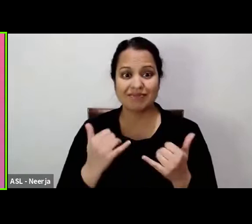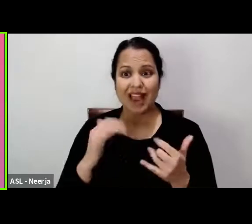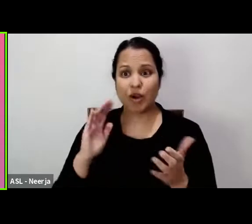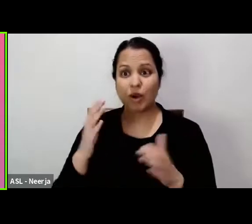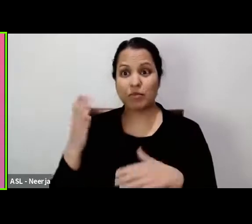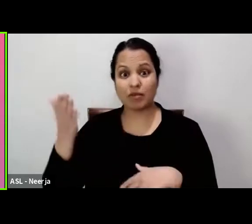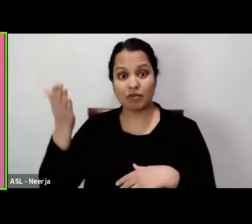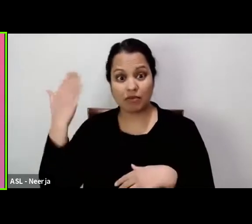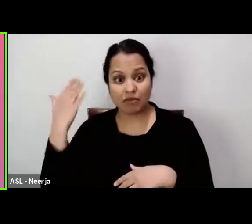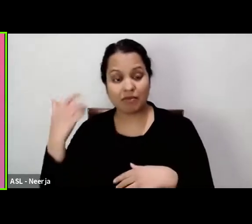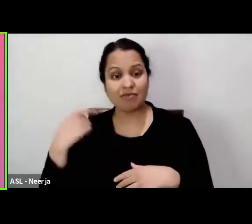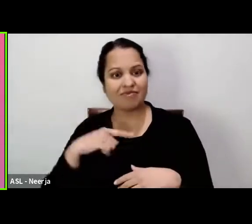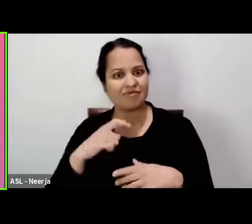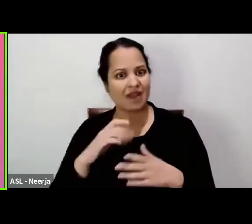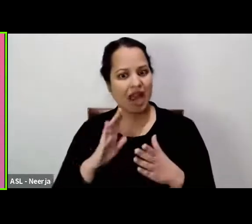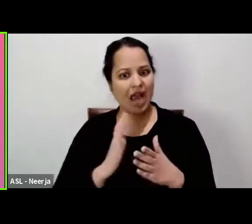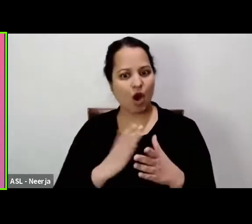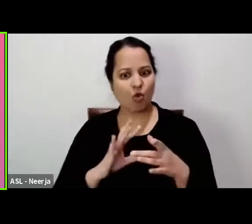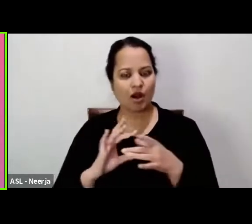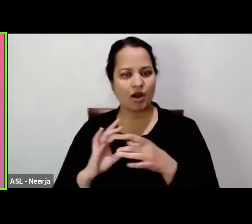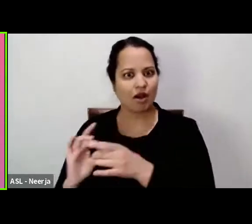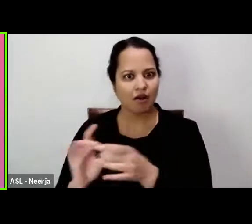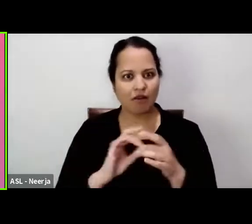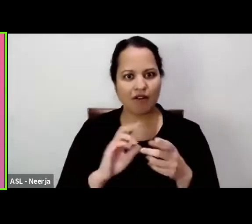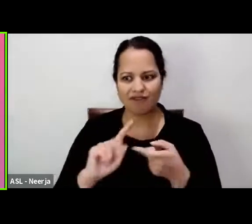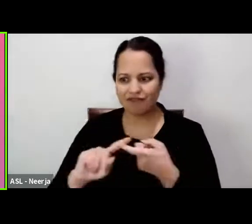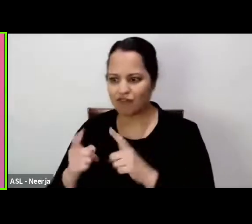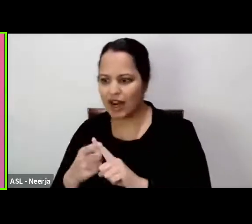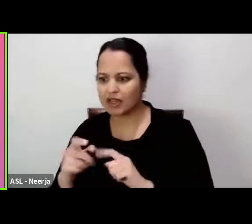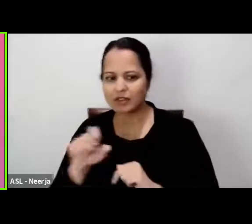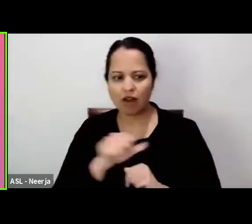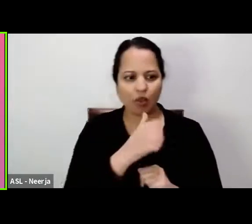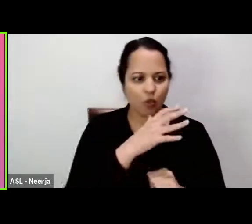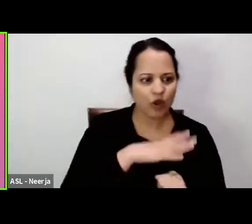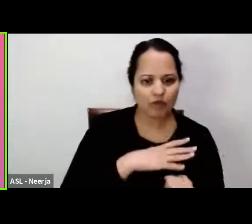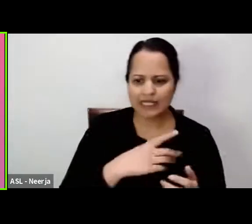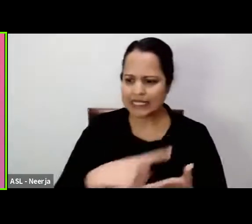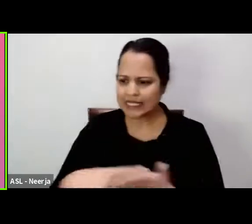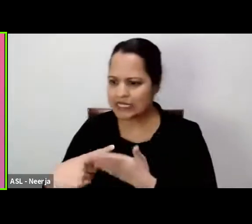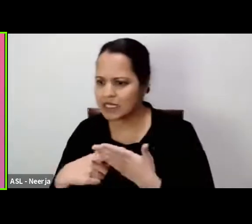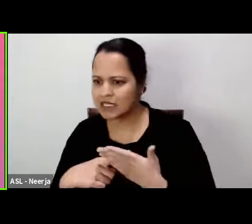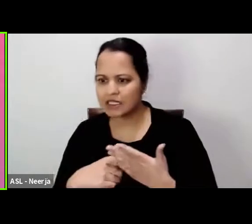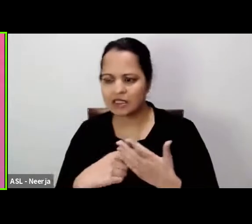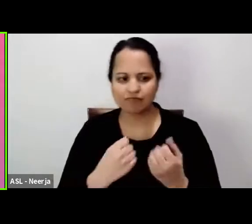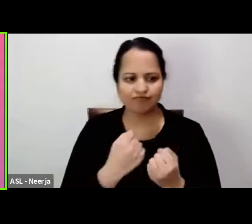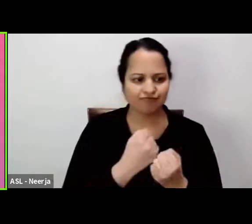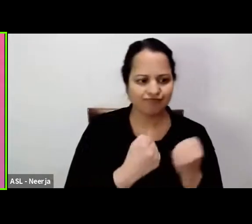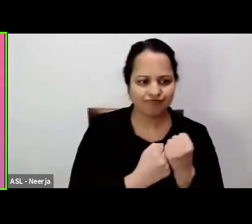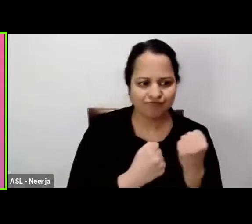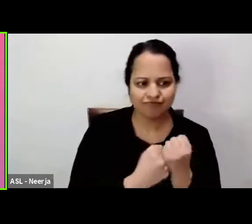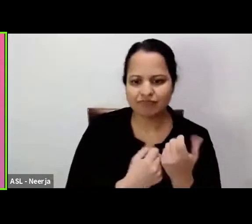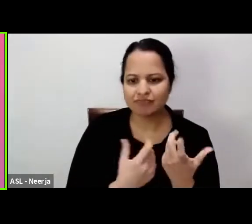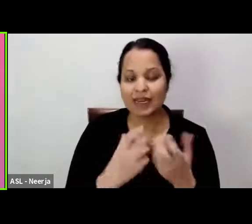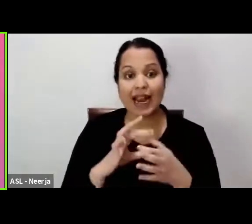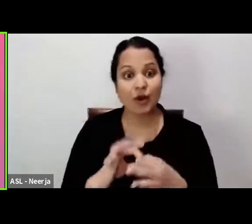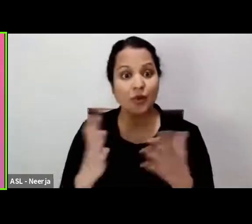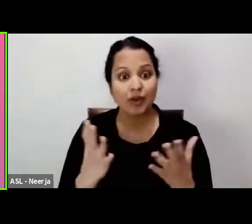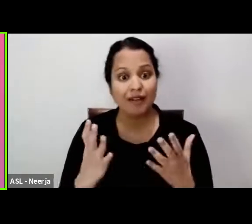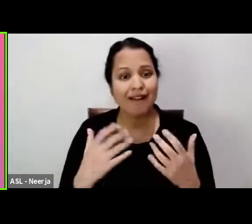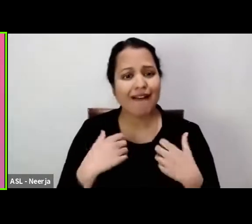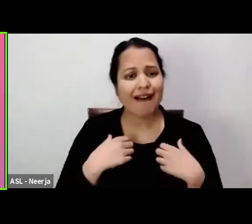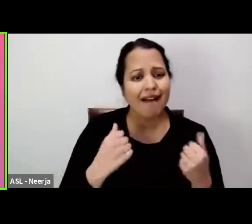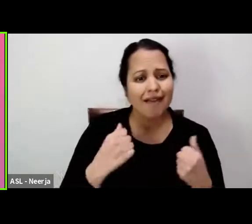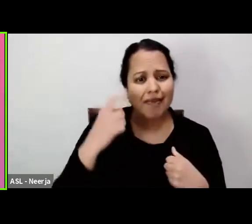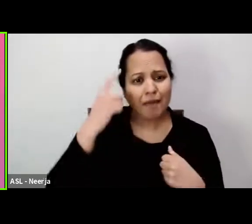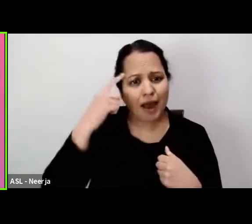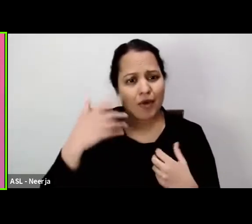to build our networks of friends and with other women to discuss issues affecting our health, mental